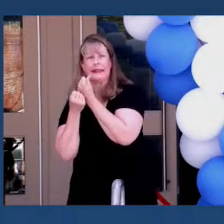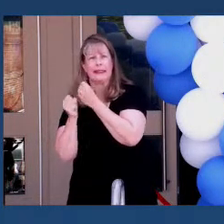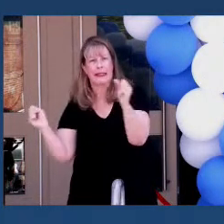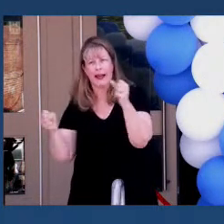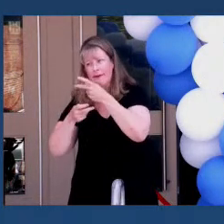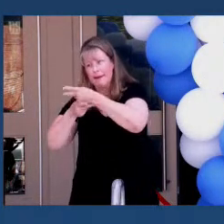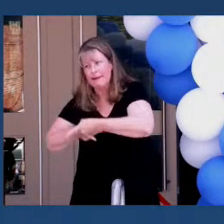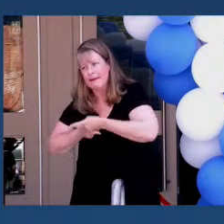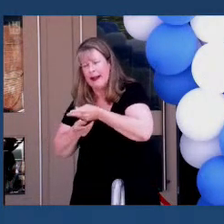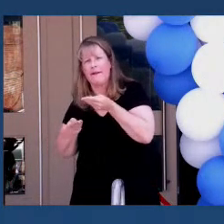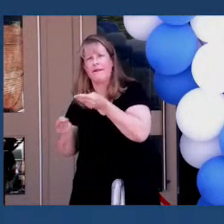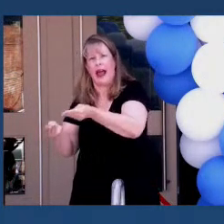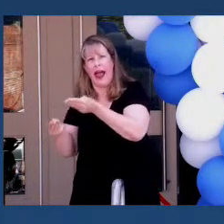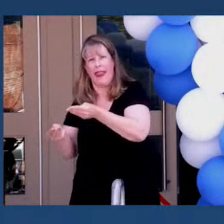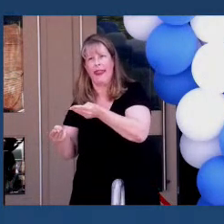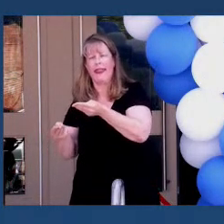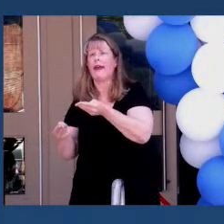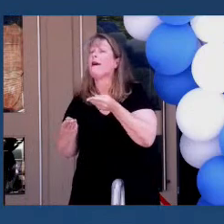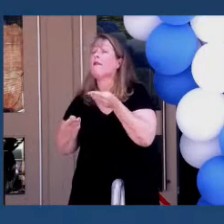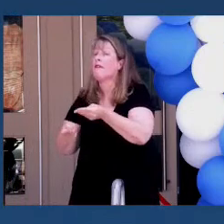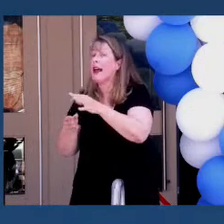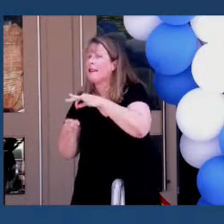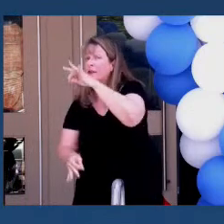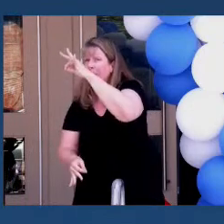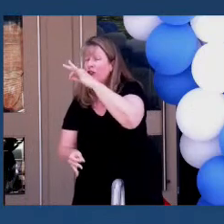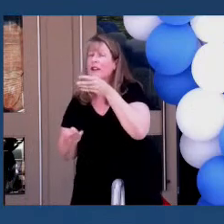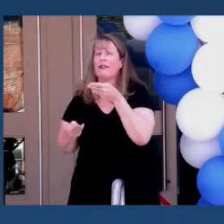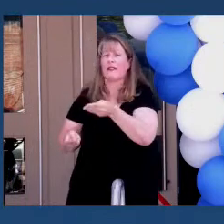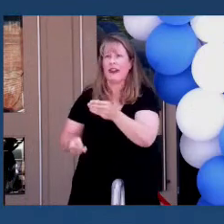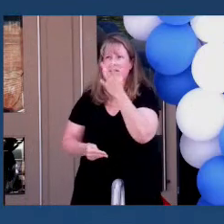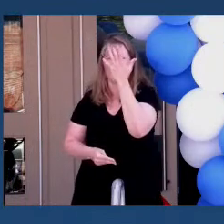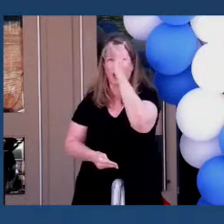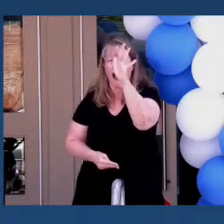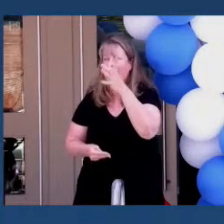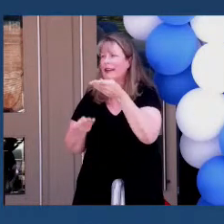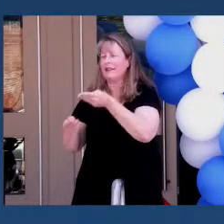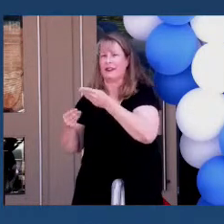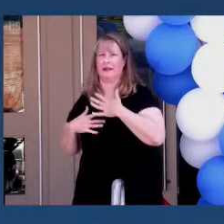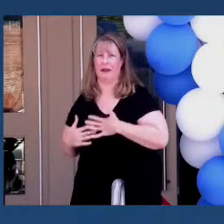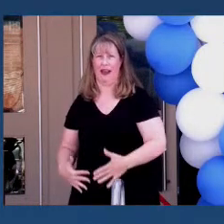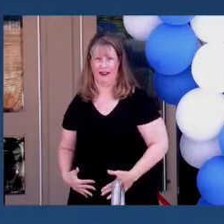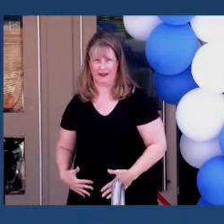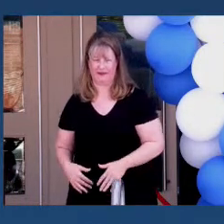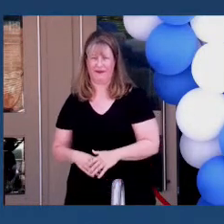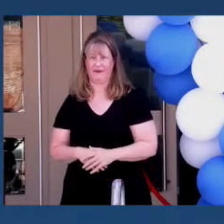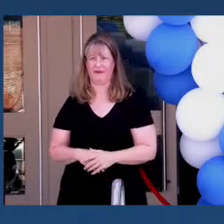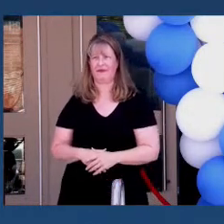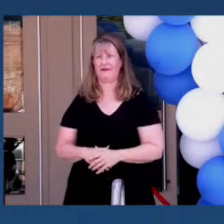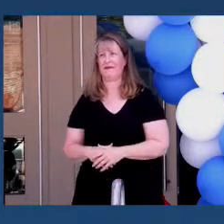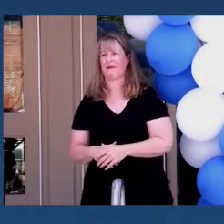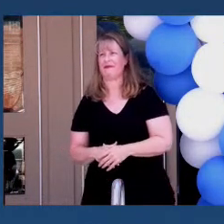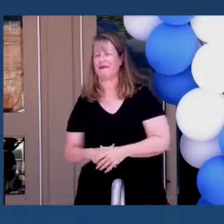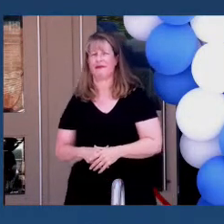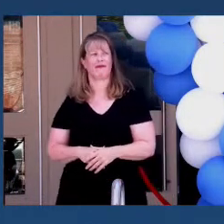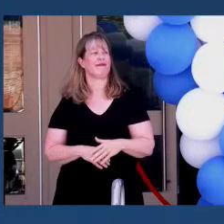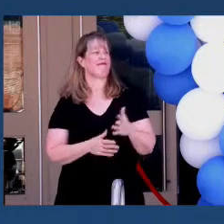fed, physically, spiritually, and educationally. Juanita, you should be so